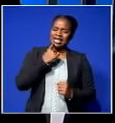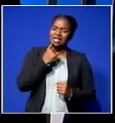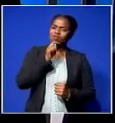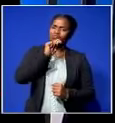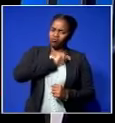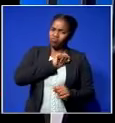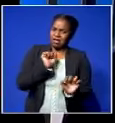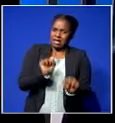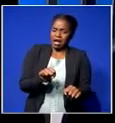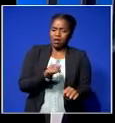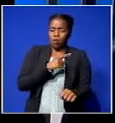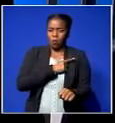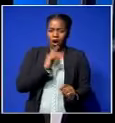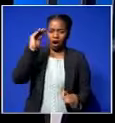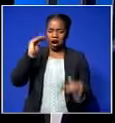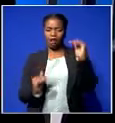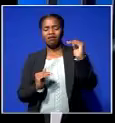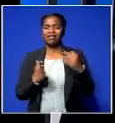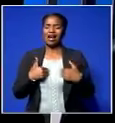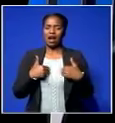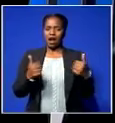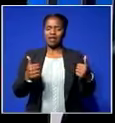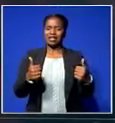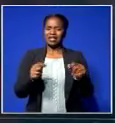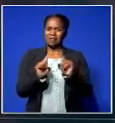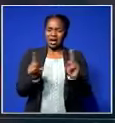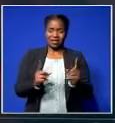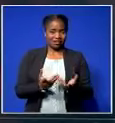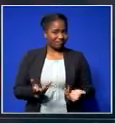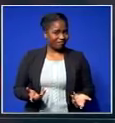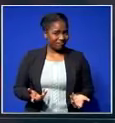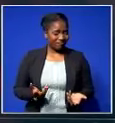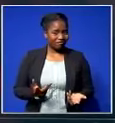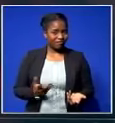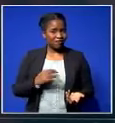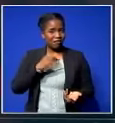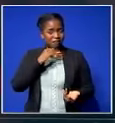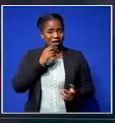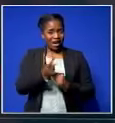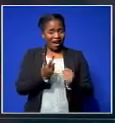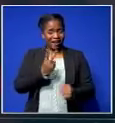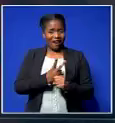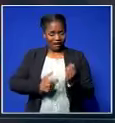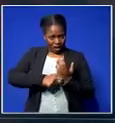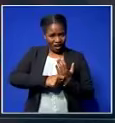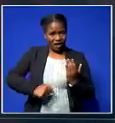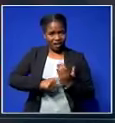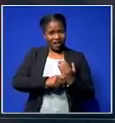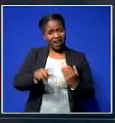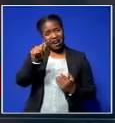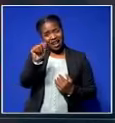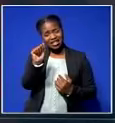true that there are massive inequalities in our health system. But isn't this just going to be another tax for already highly